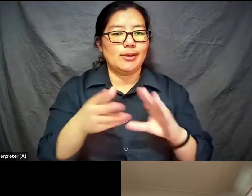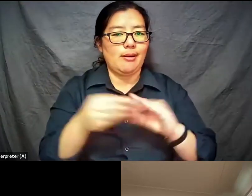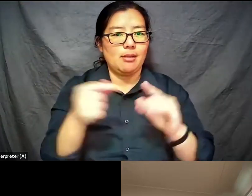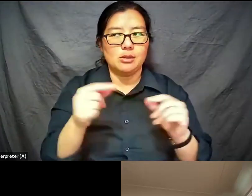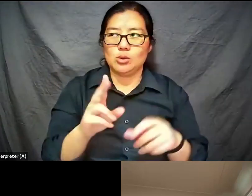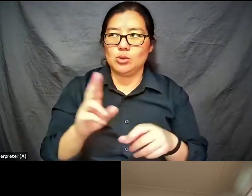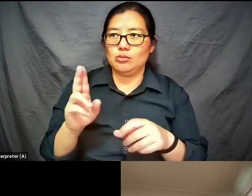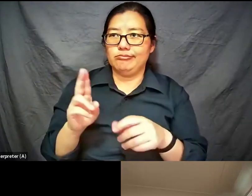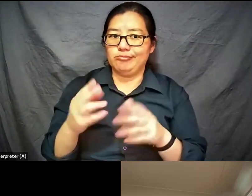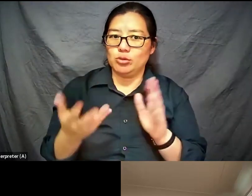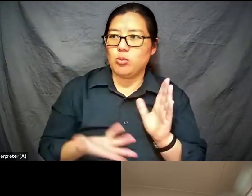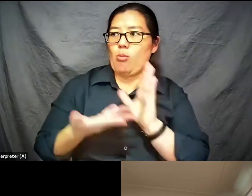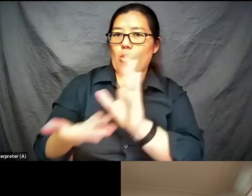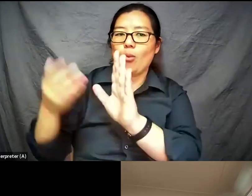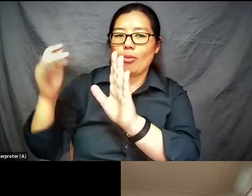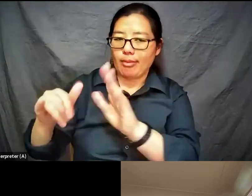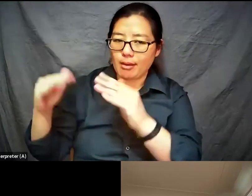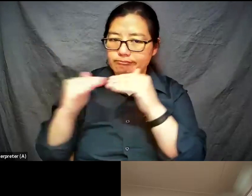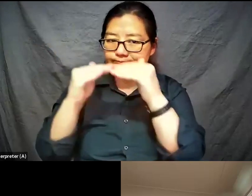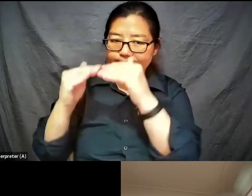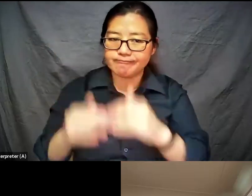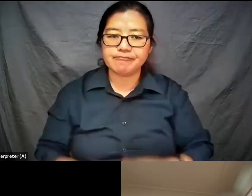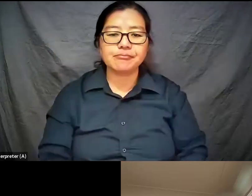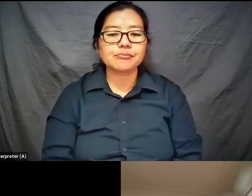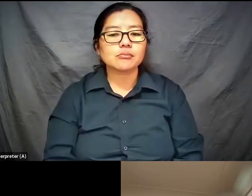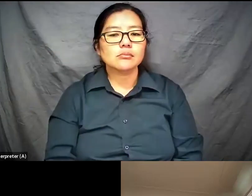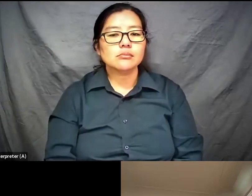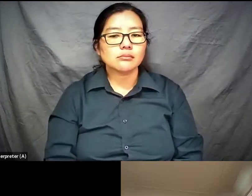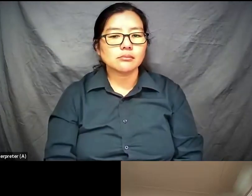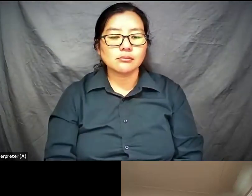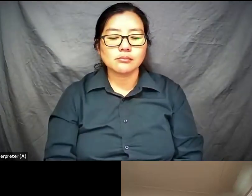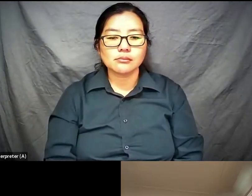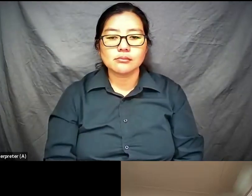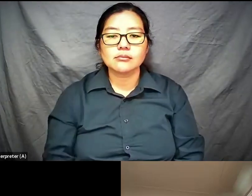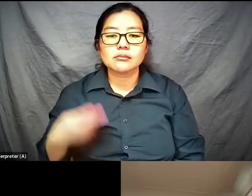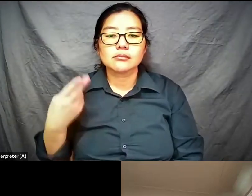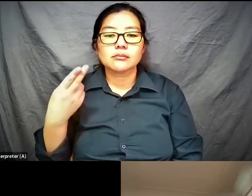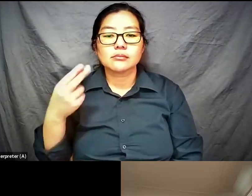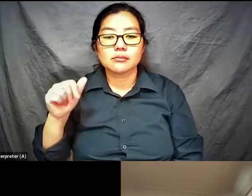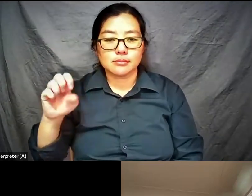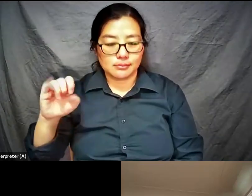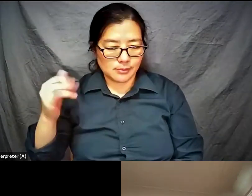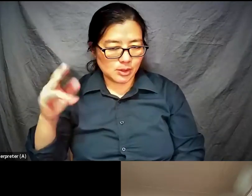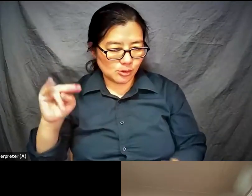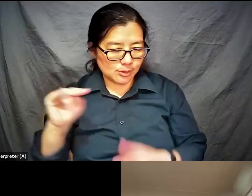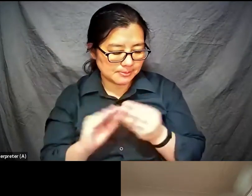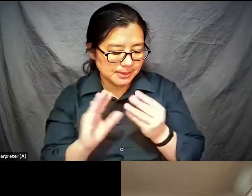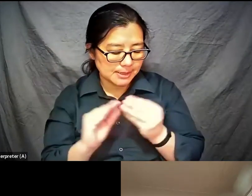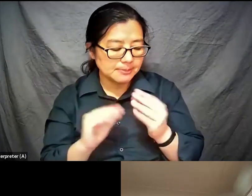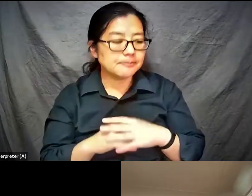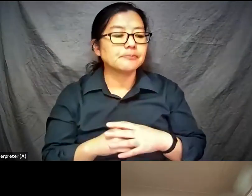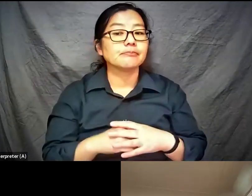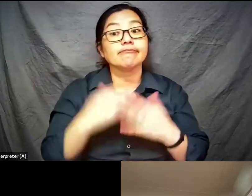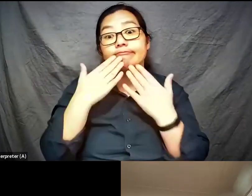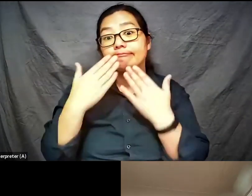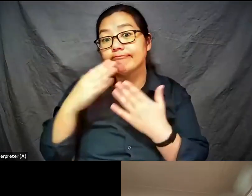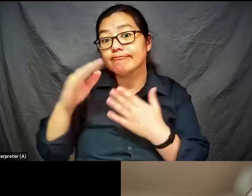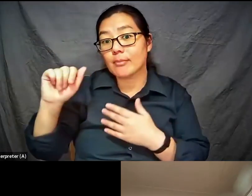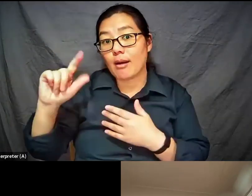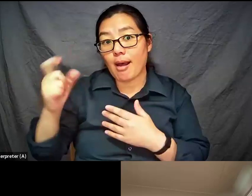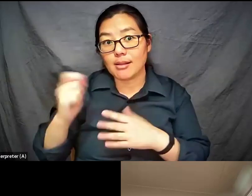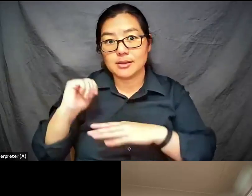around anti-colonial practices, and would love to hear, I know Hedgen mentioned